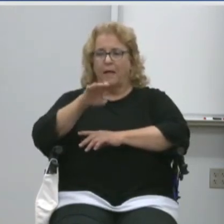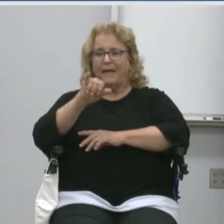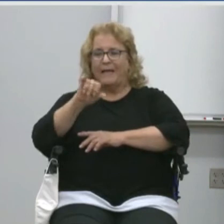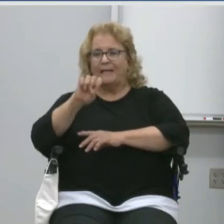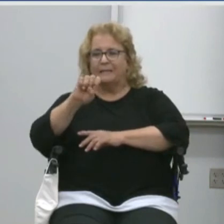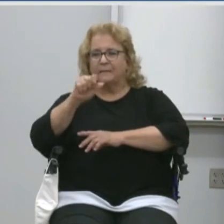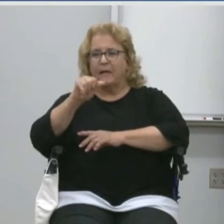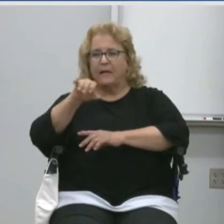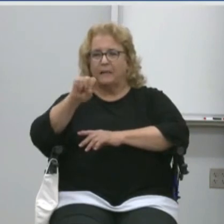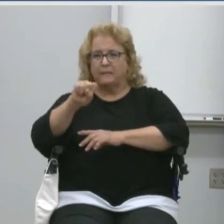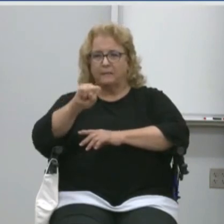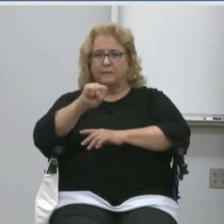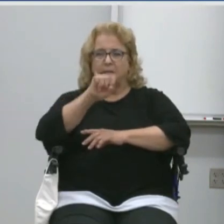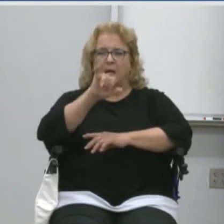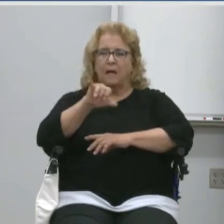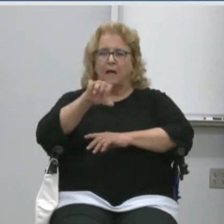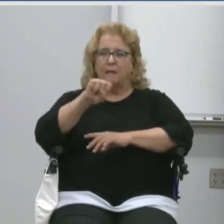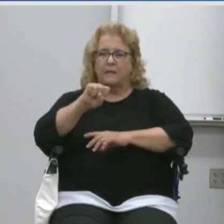volusia.org/Isaias, and that is